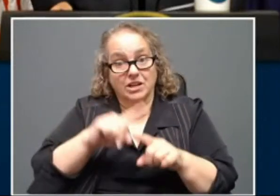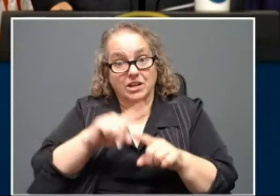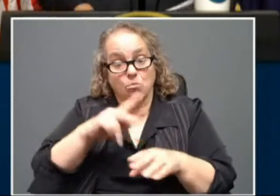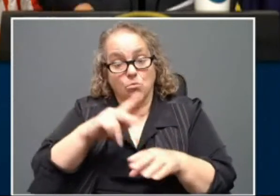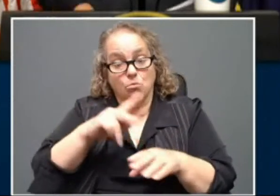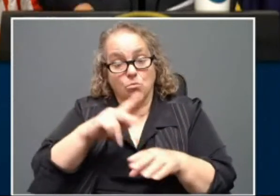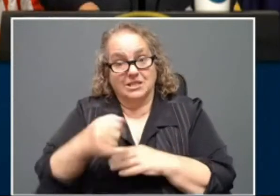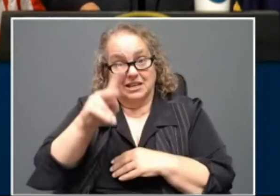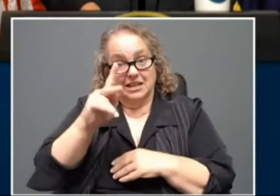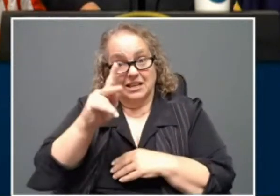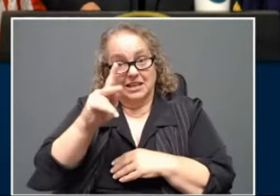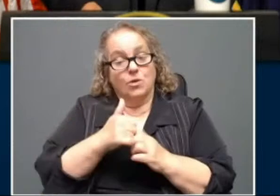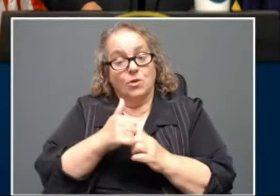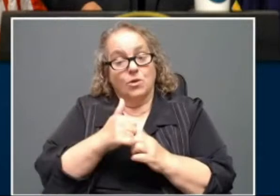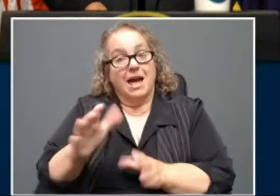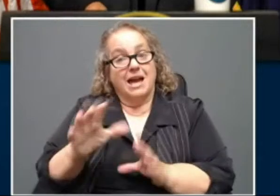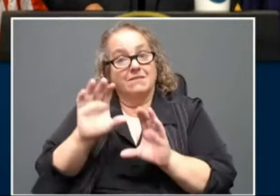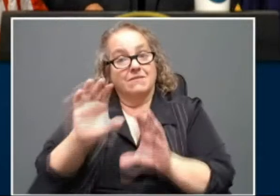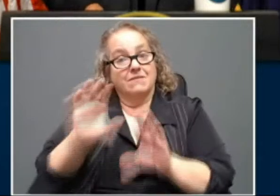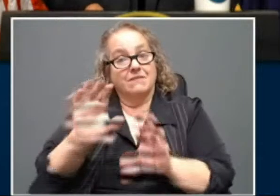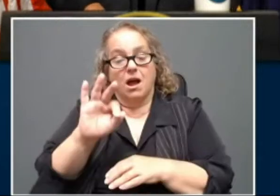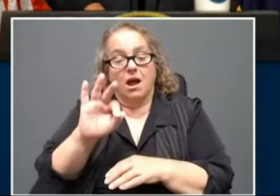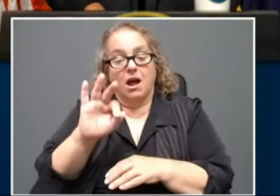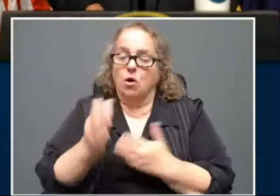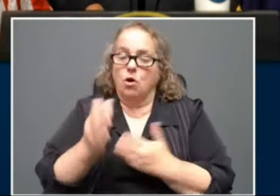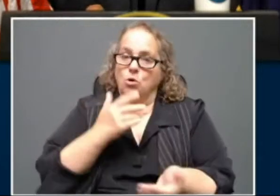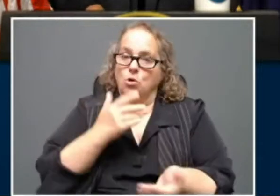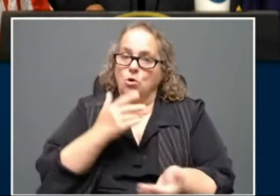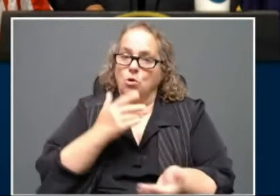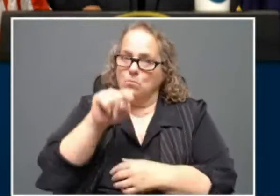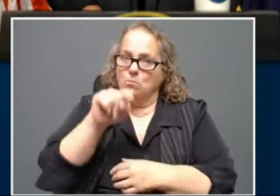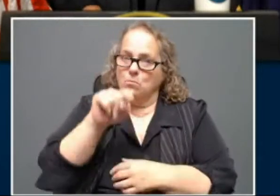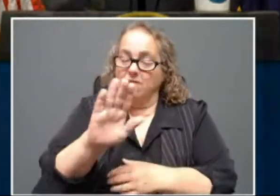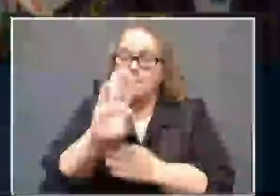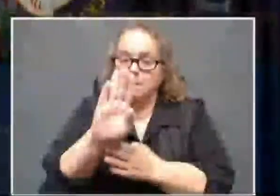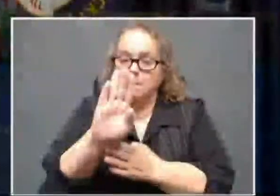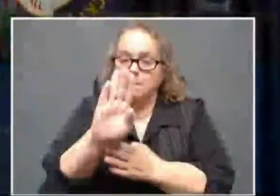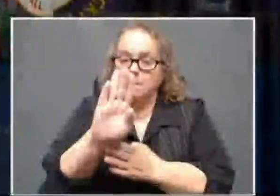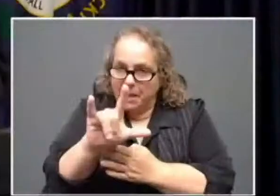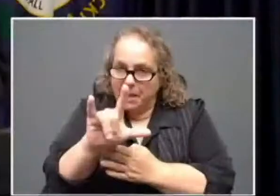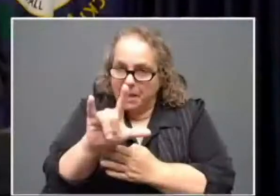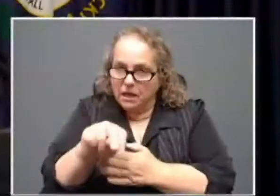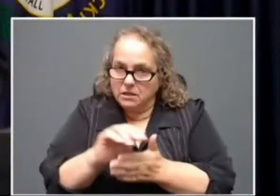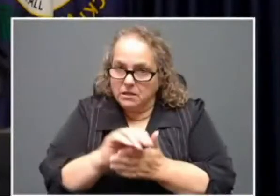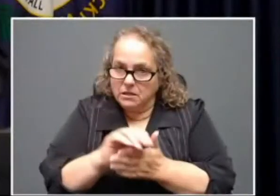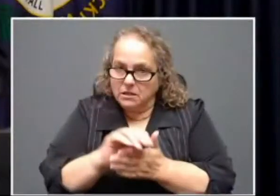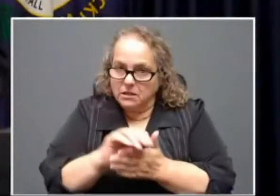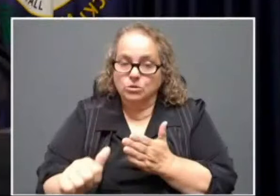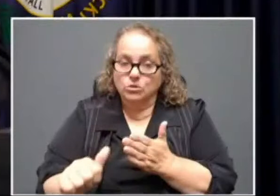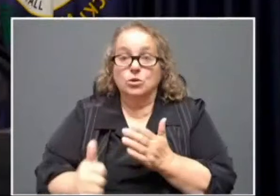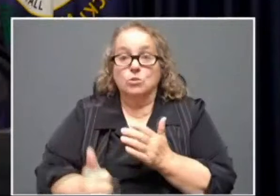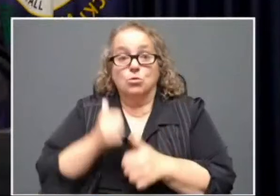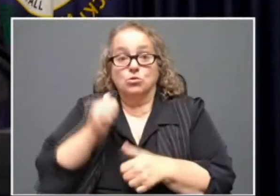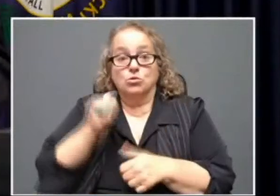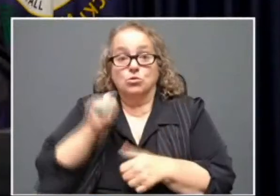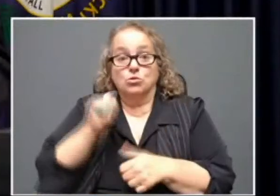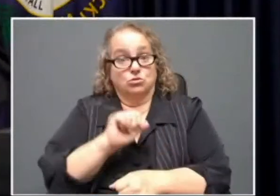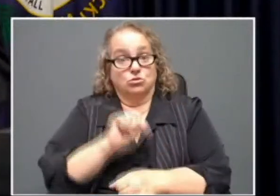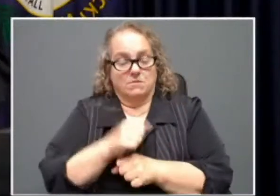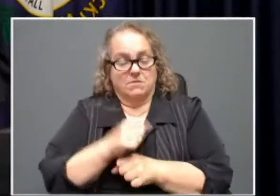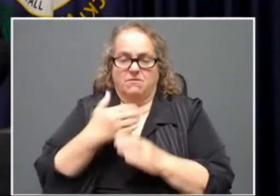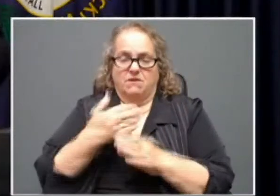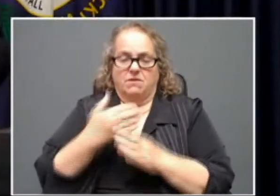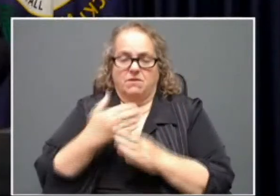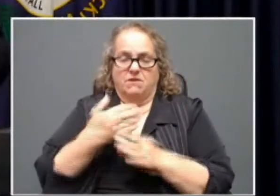planned investment of nearly $1.5 billion. A majority of these jobs have above average wages, another